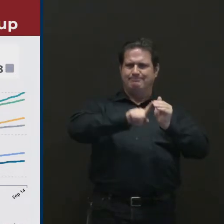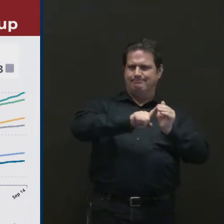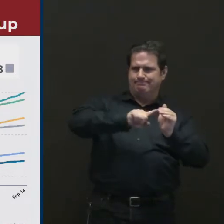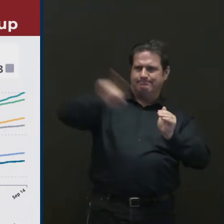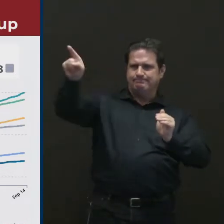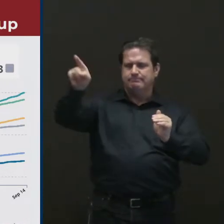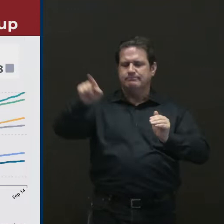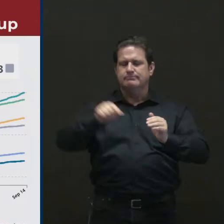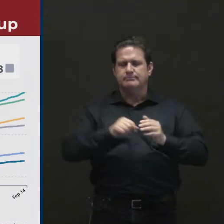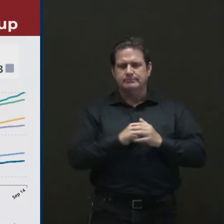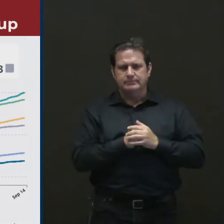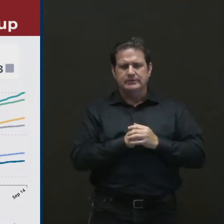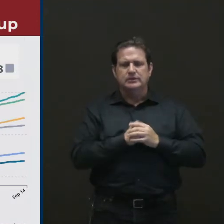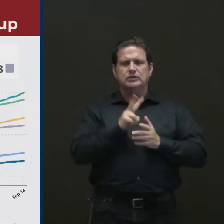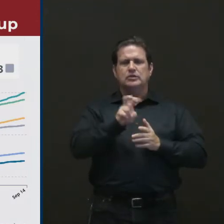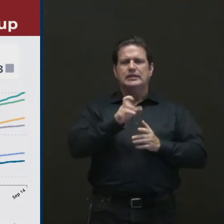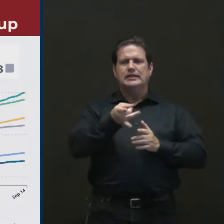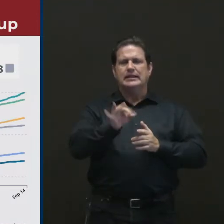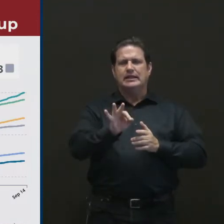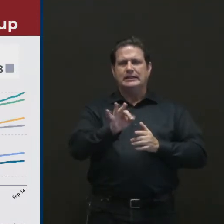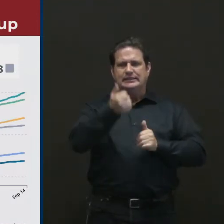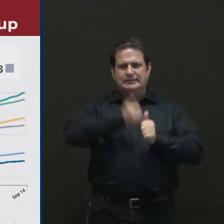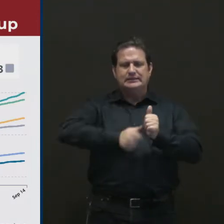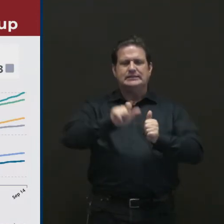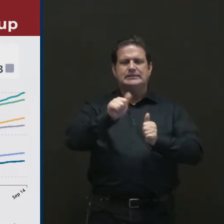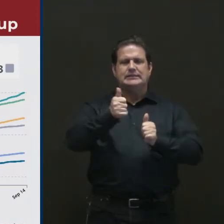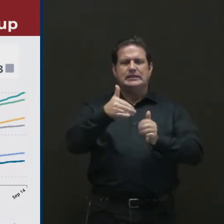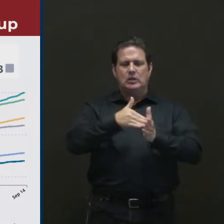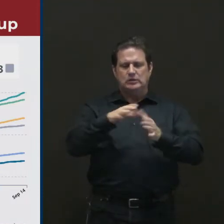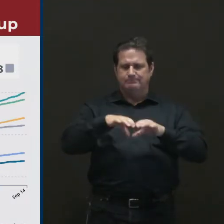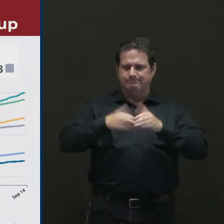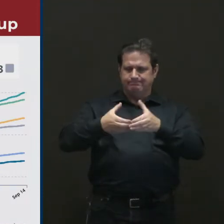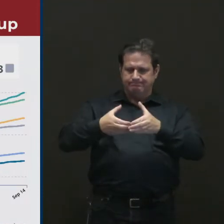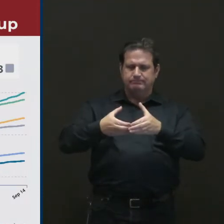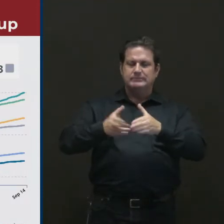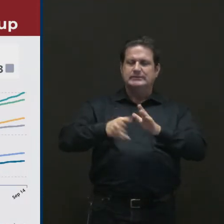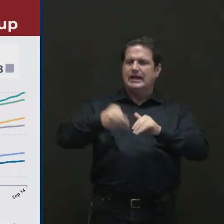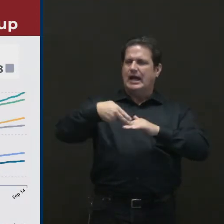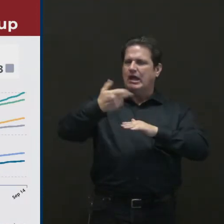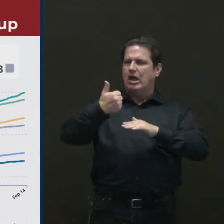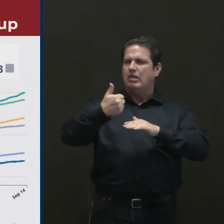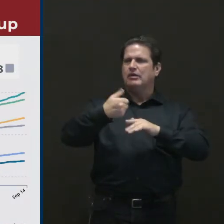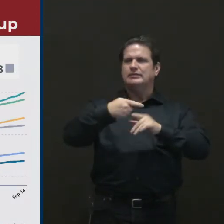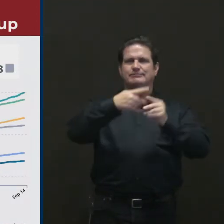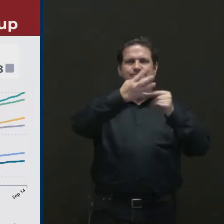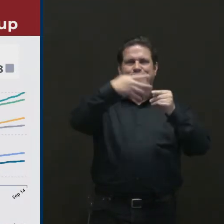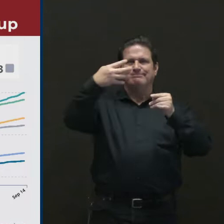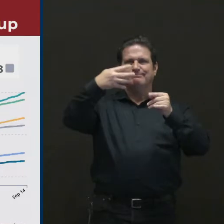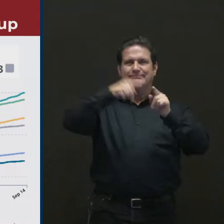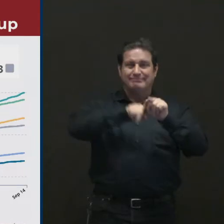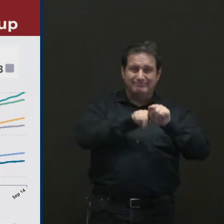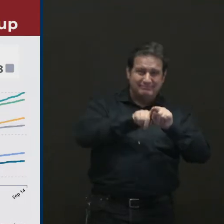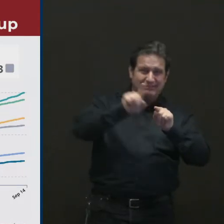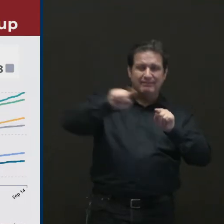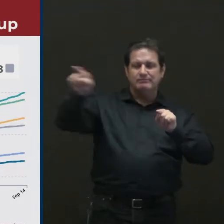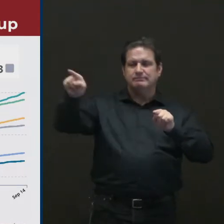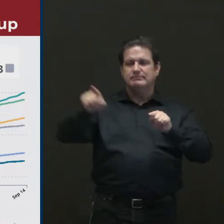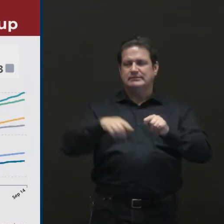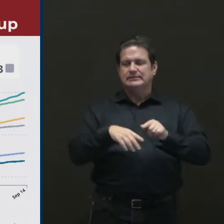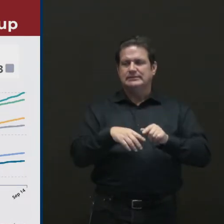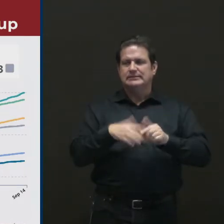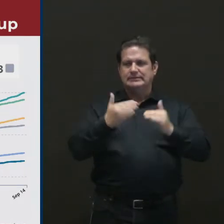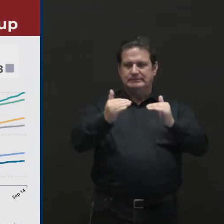289 cases per 10,000, higher than any of the other criteria, or the other demographics. The